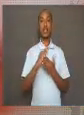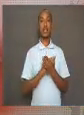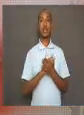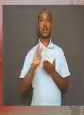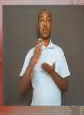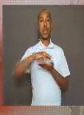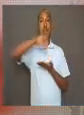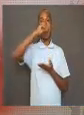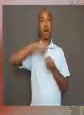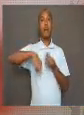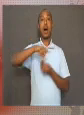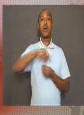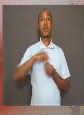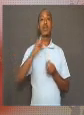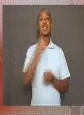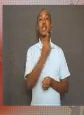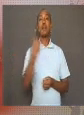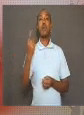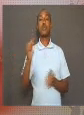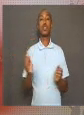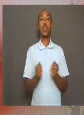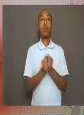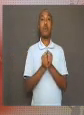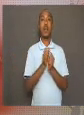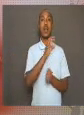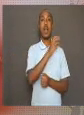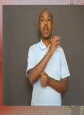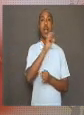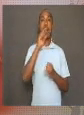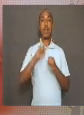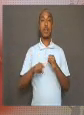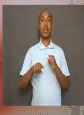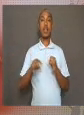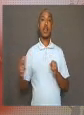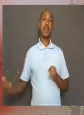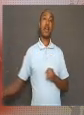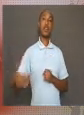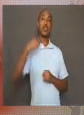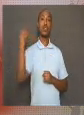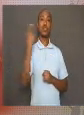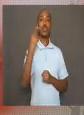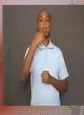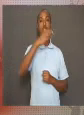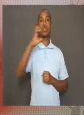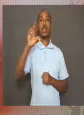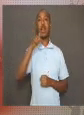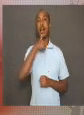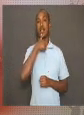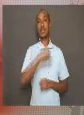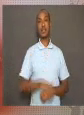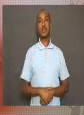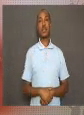lesson, we learned about some of the common and indirect uses of hydrochloric